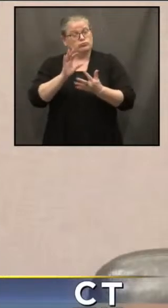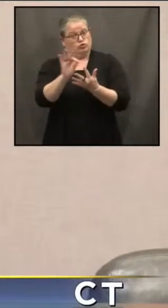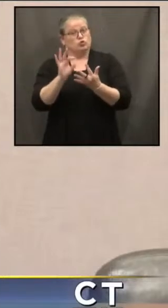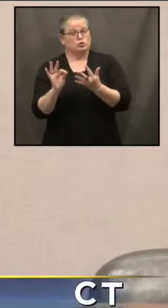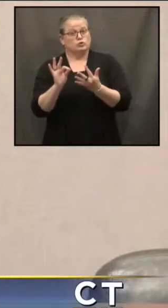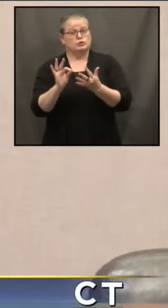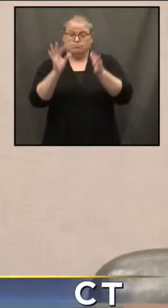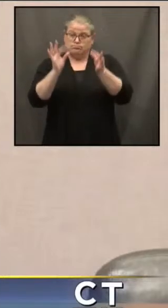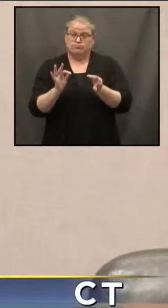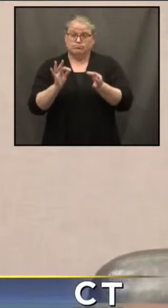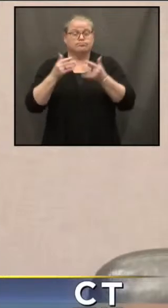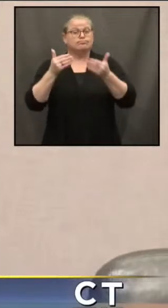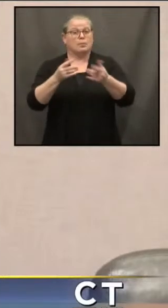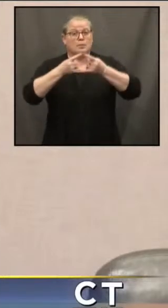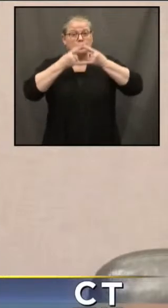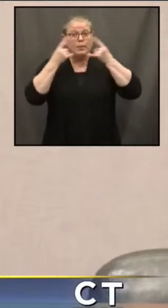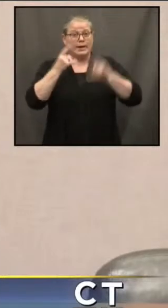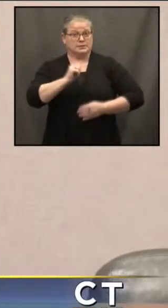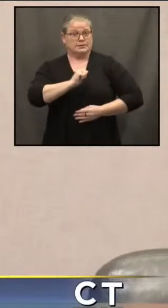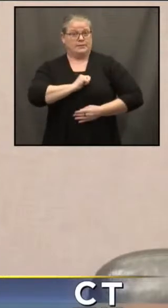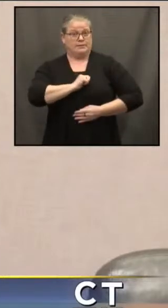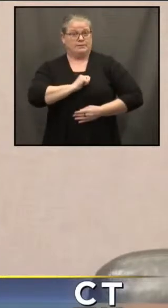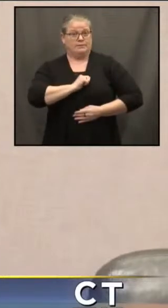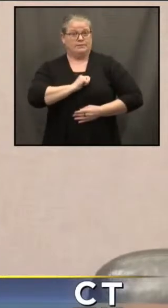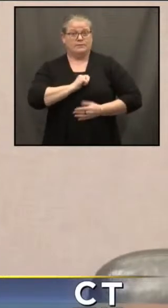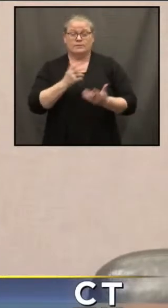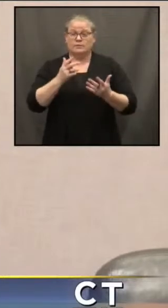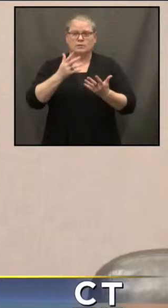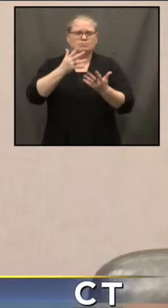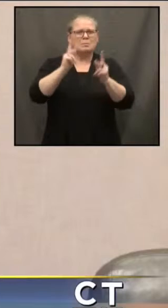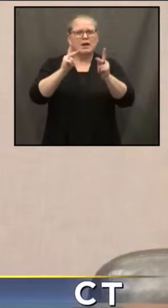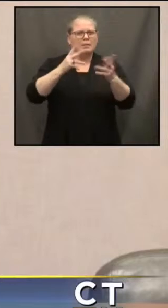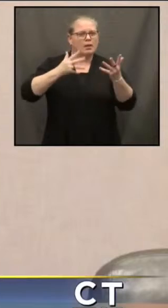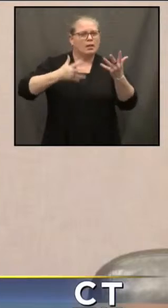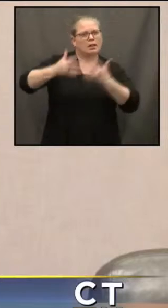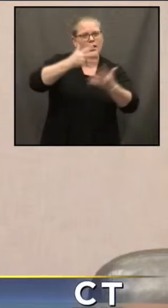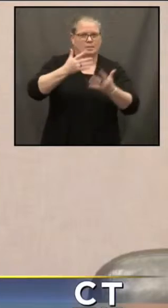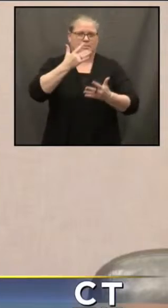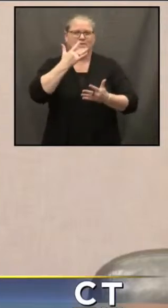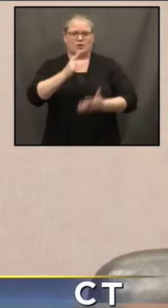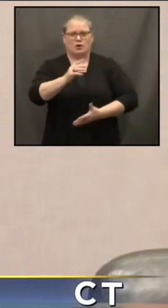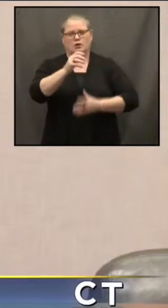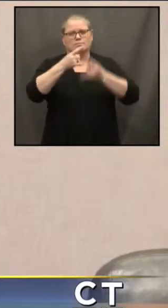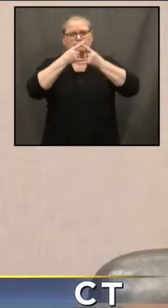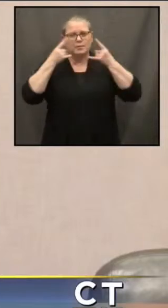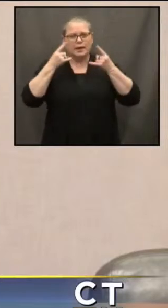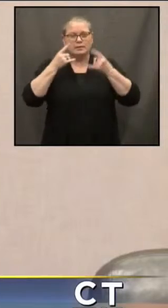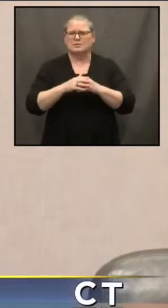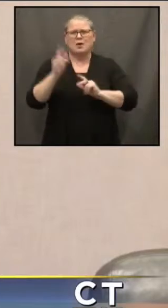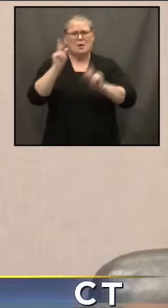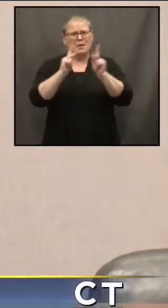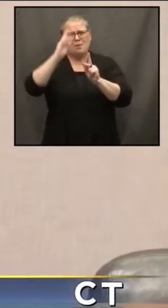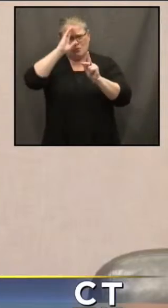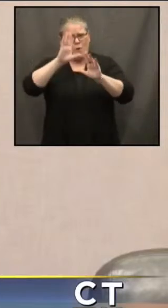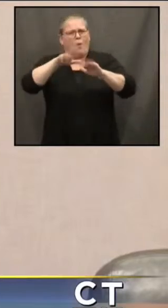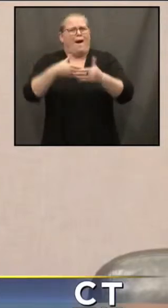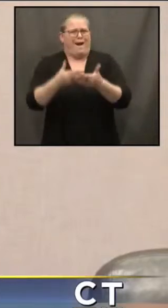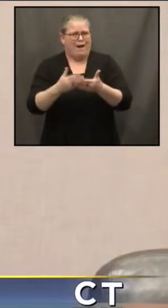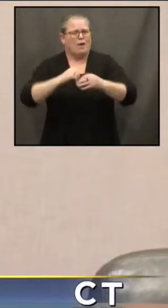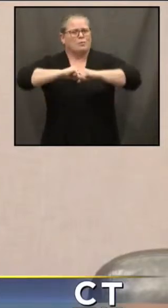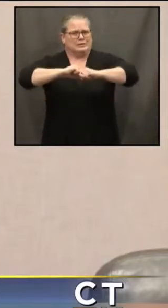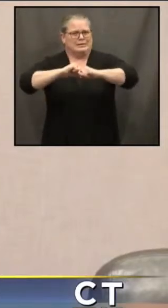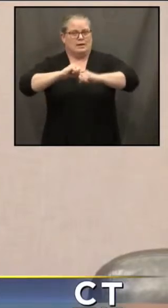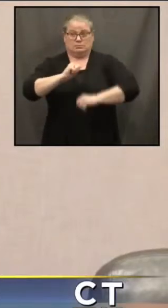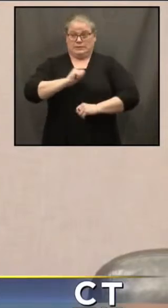point where people know the measures that they can do to help protect themselves and help protect people around them. And